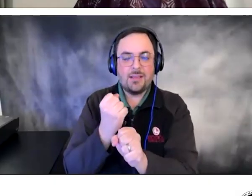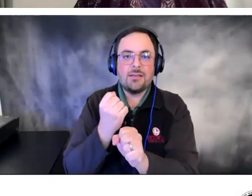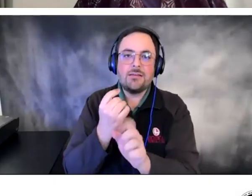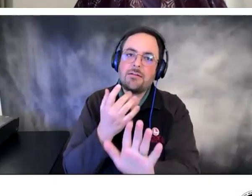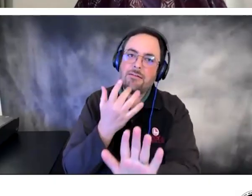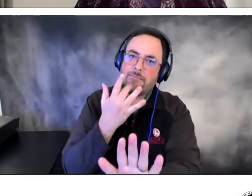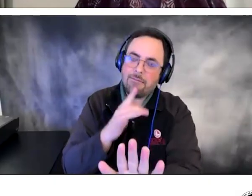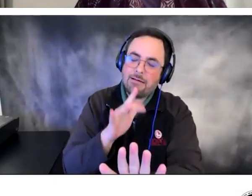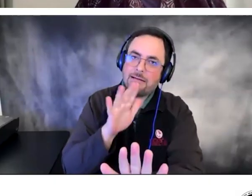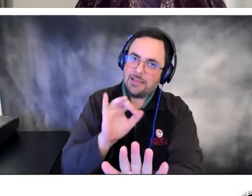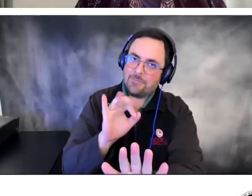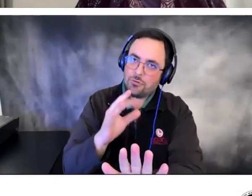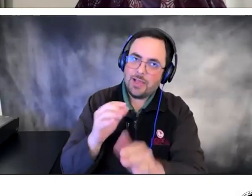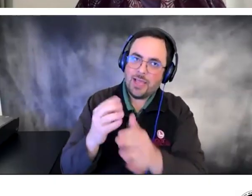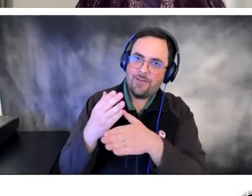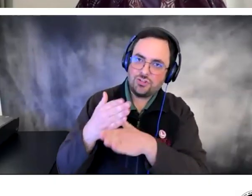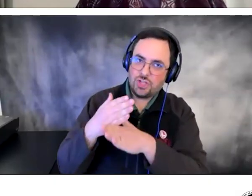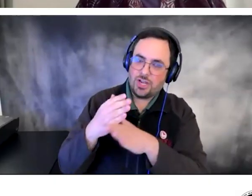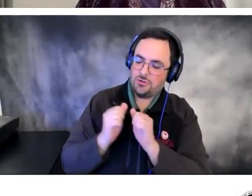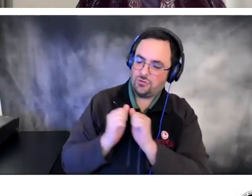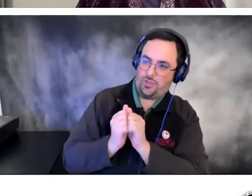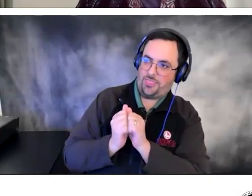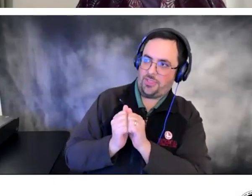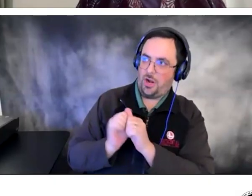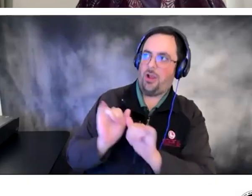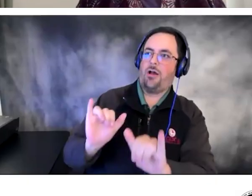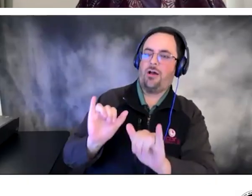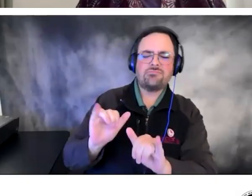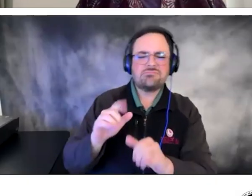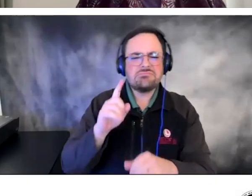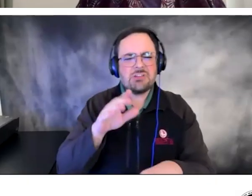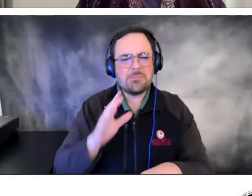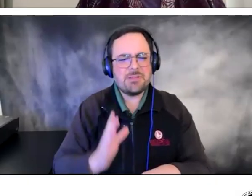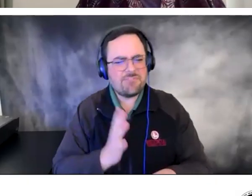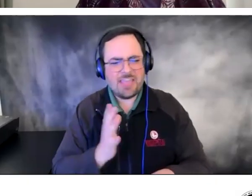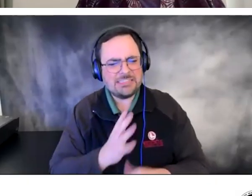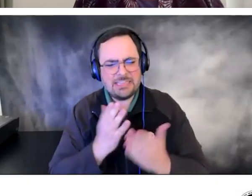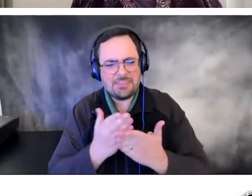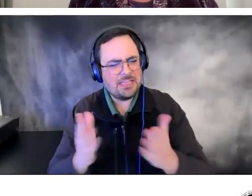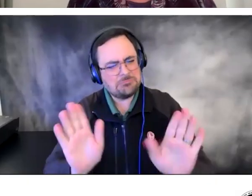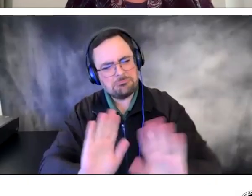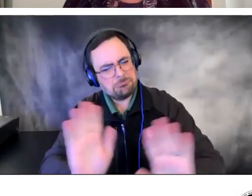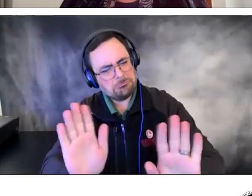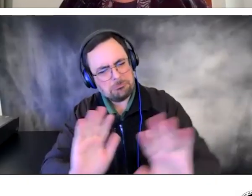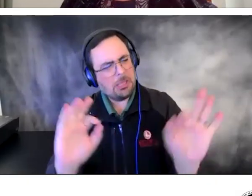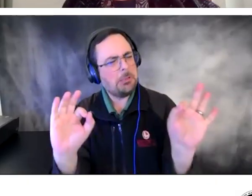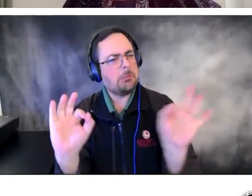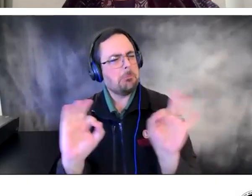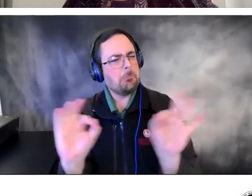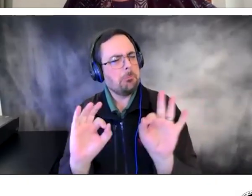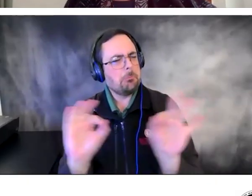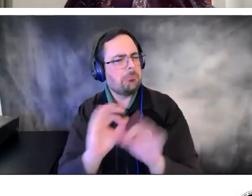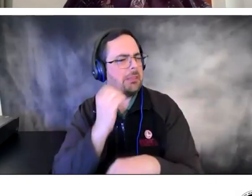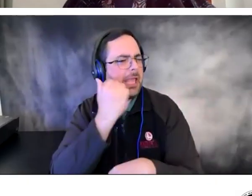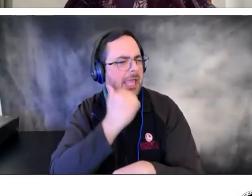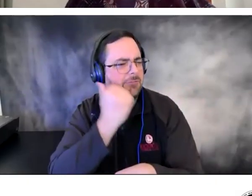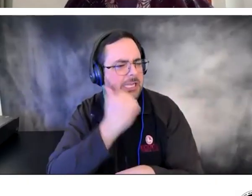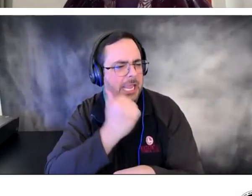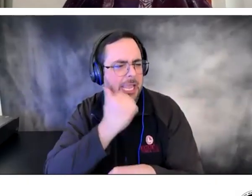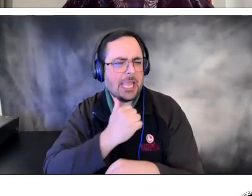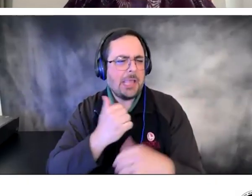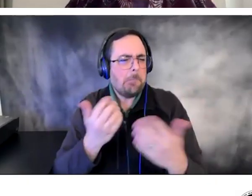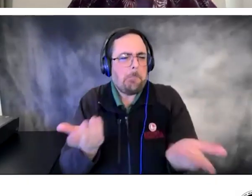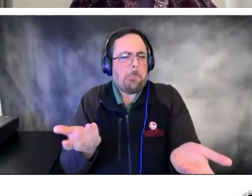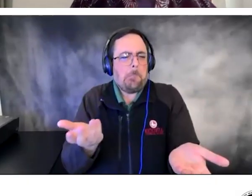if you've been fortunate enough to have the shared experience. And they don't have to be about fancy things. I'll show you some real examples